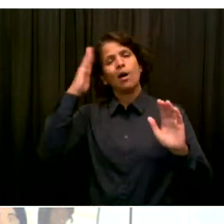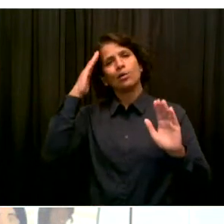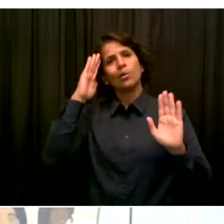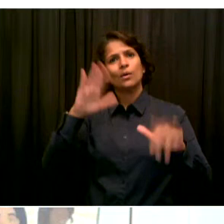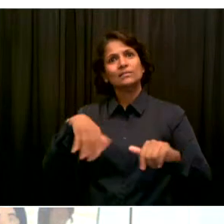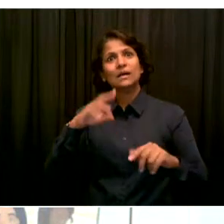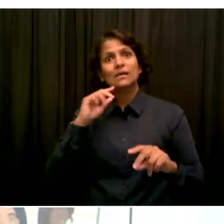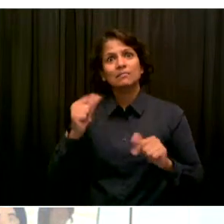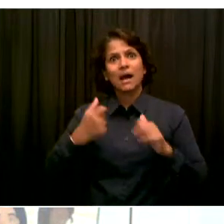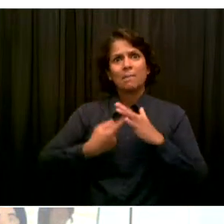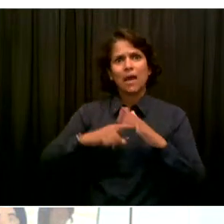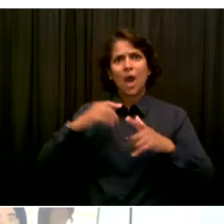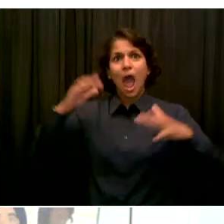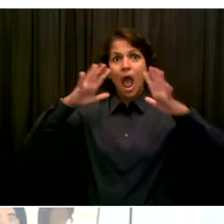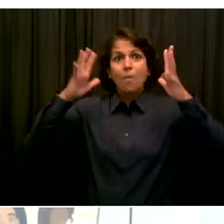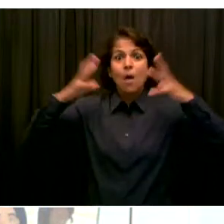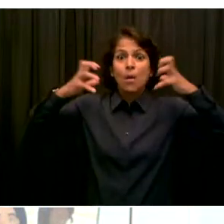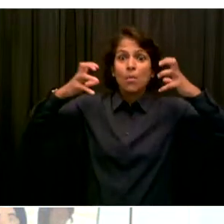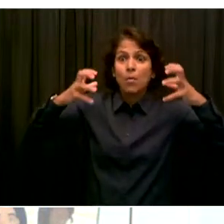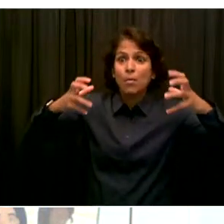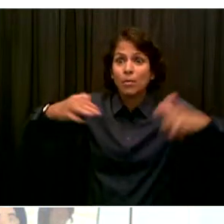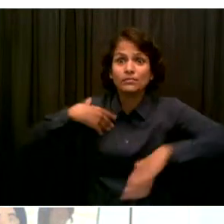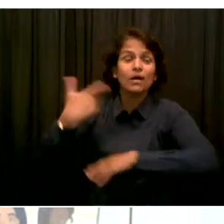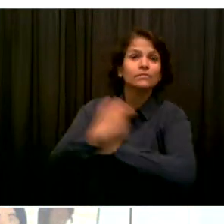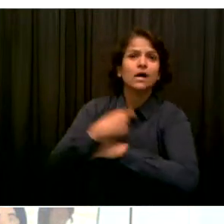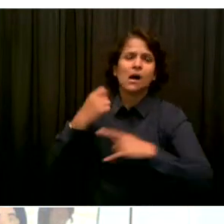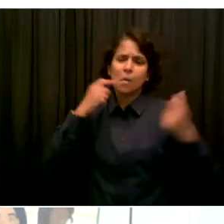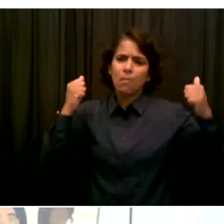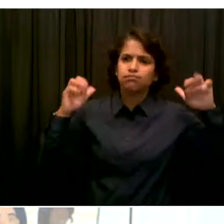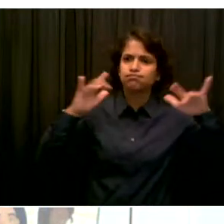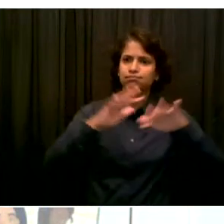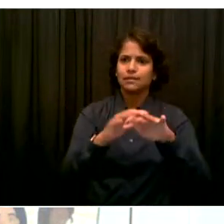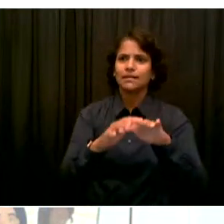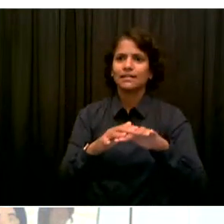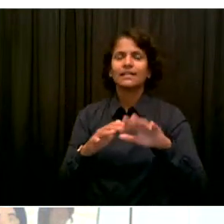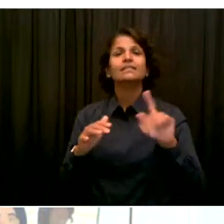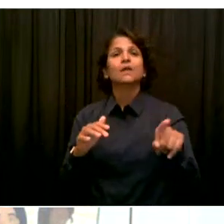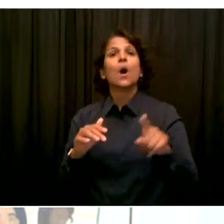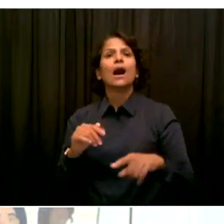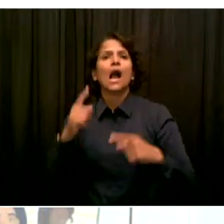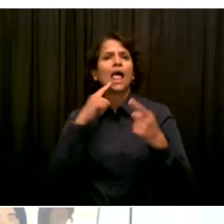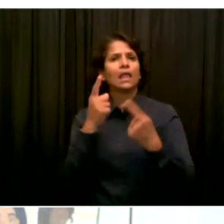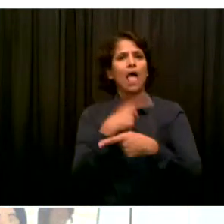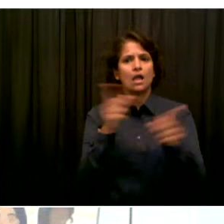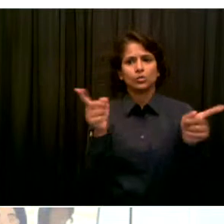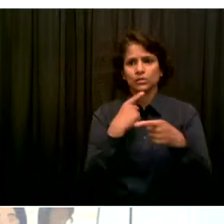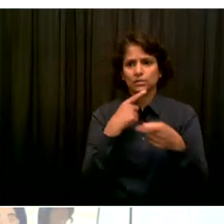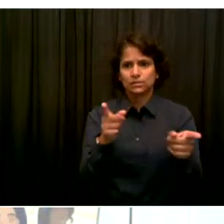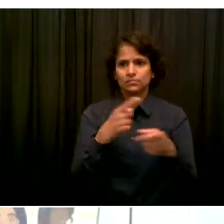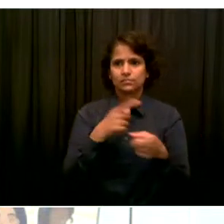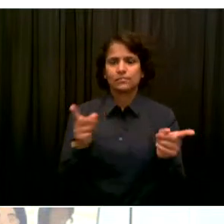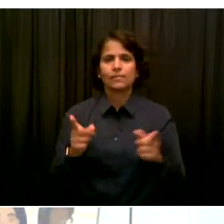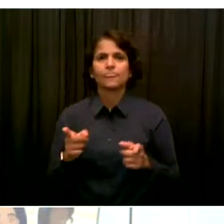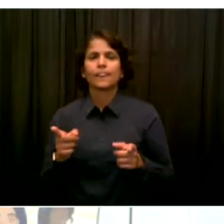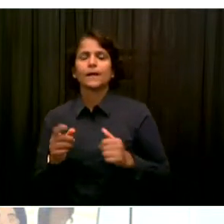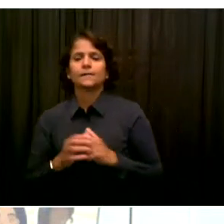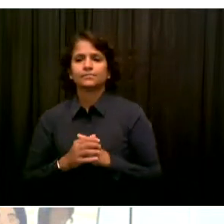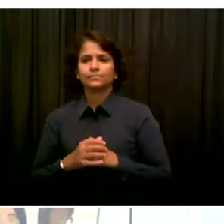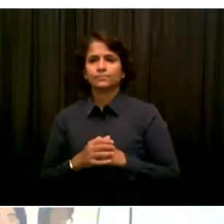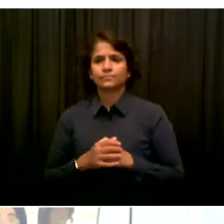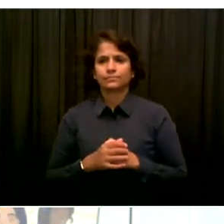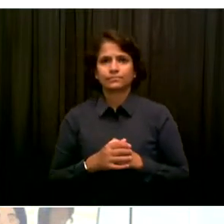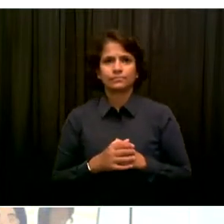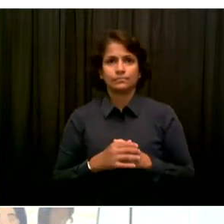days. And what we're going to do is message, as we have, the broad network where people can go to distribute